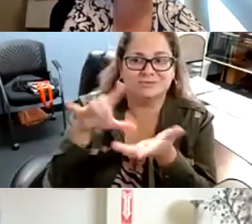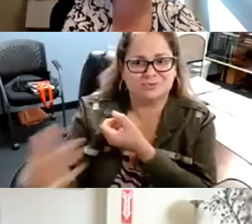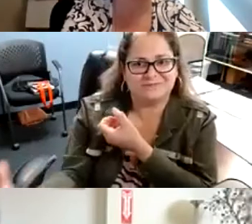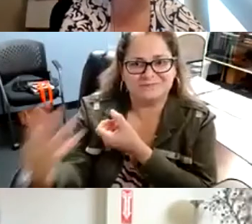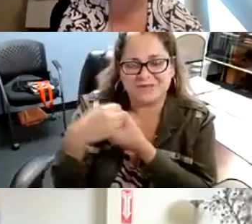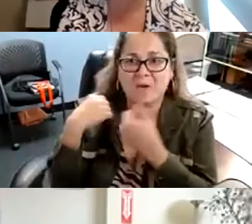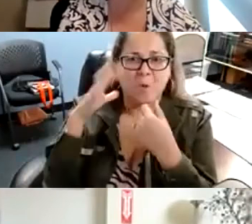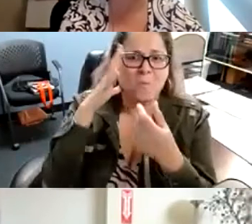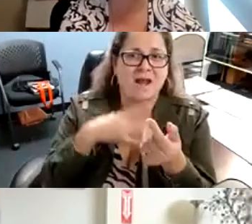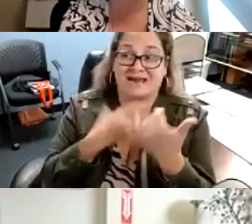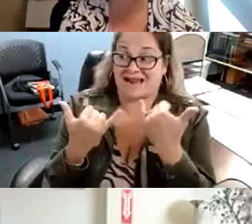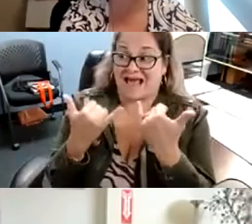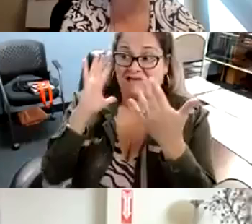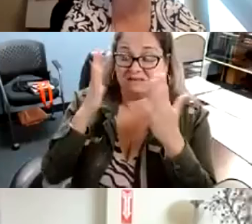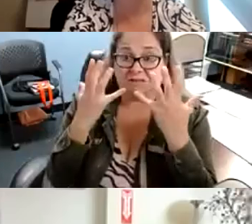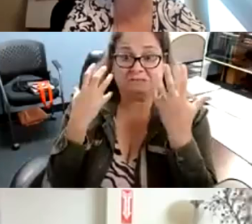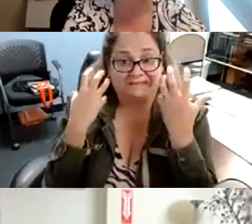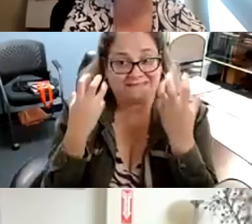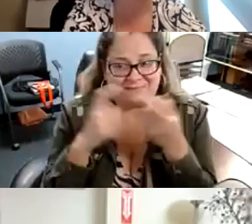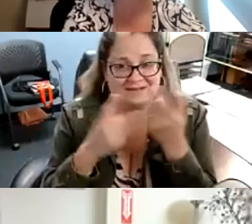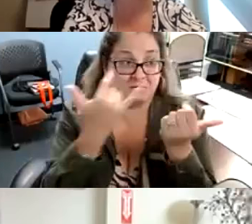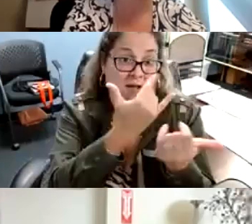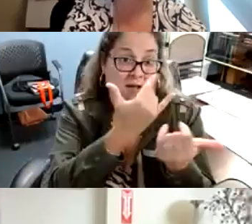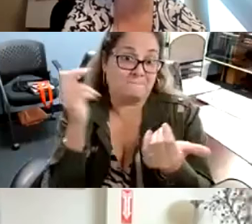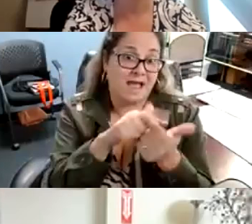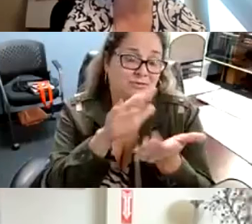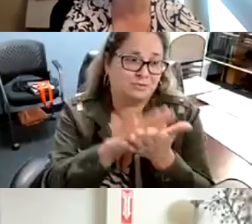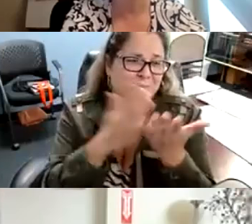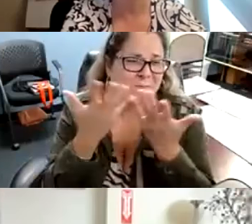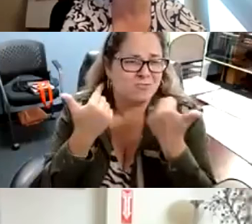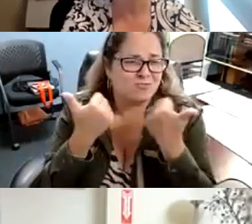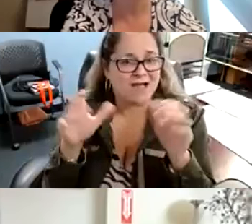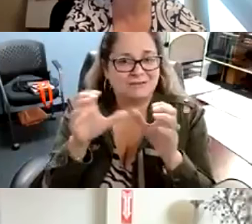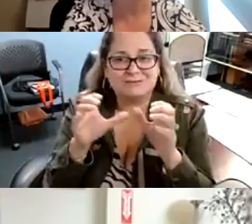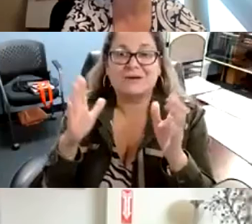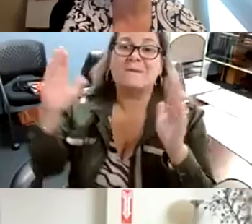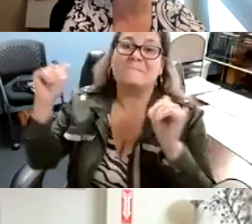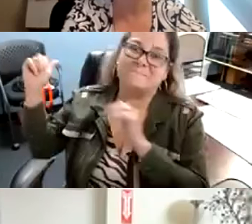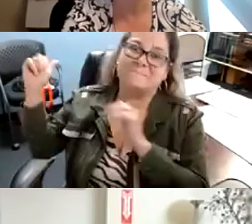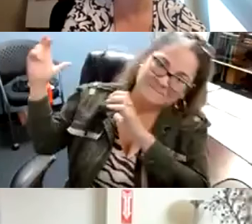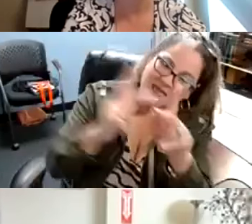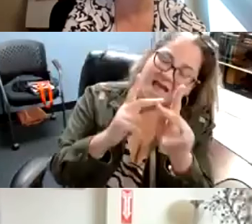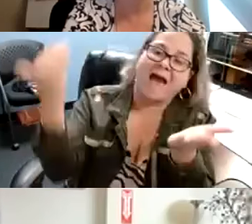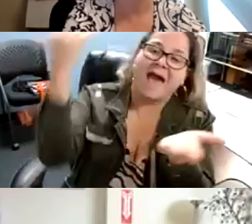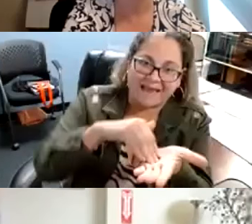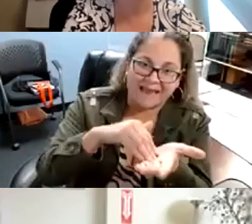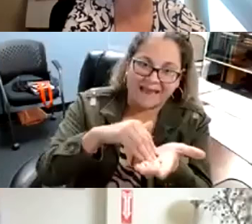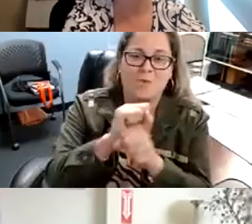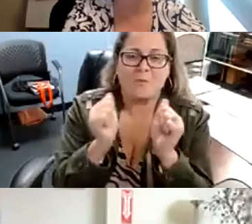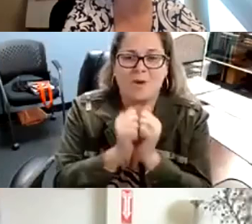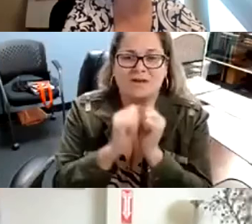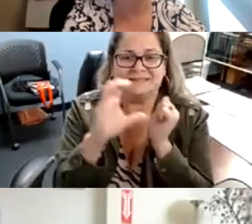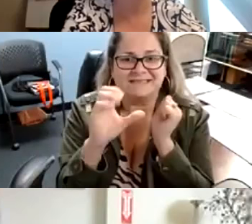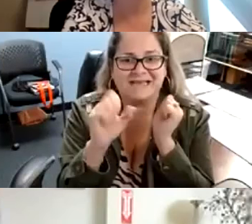School for the Deaf Riverside. We had them involved, and that was quite a bit. You know, we had the school try to see if we can